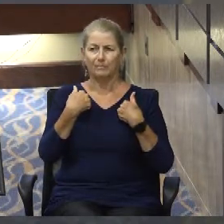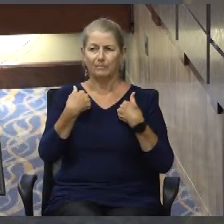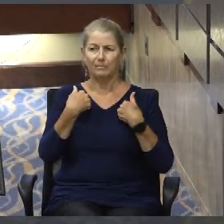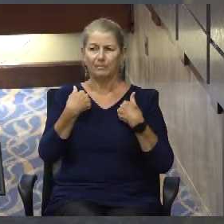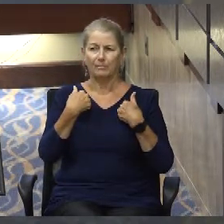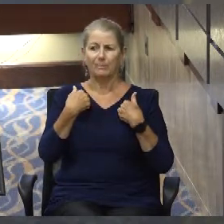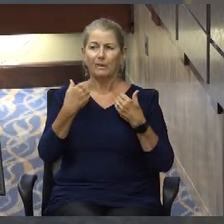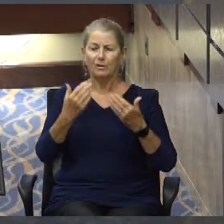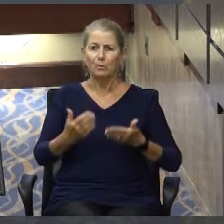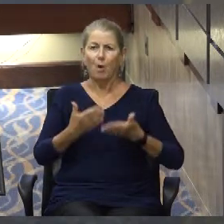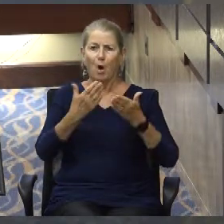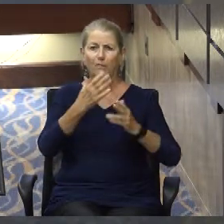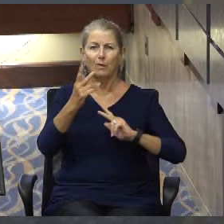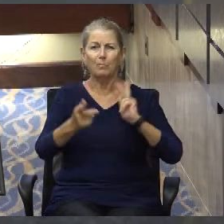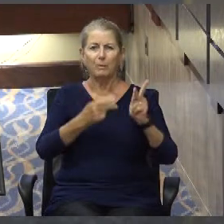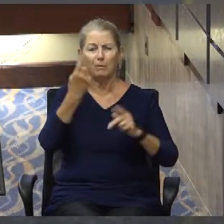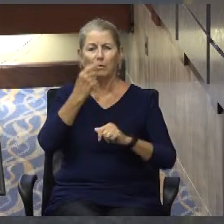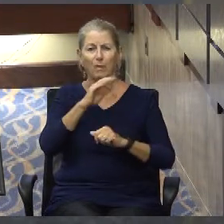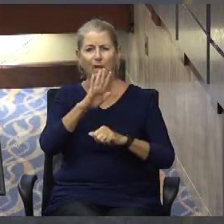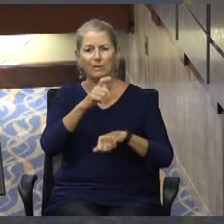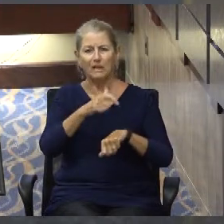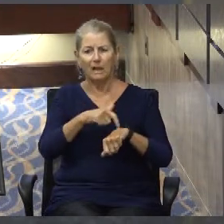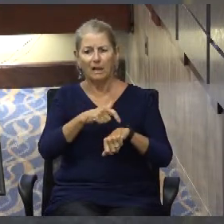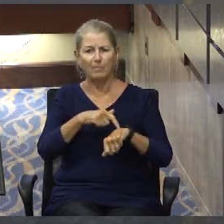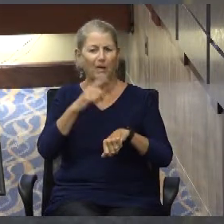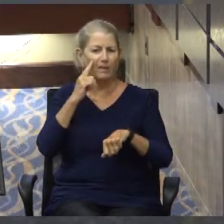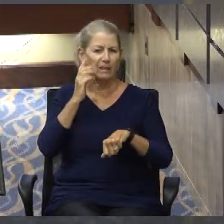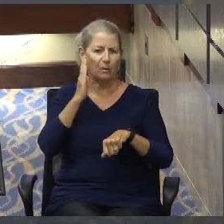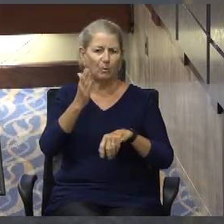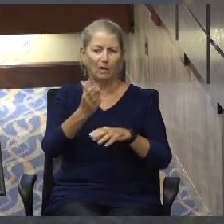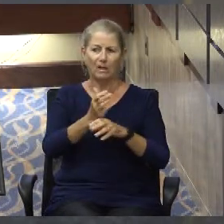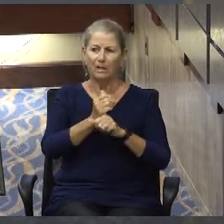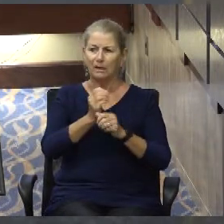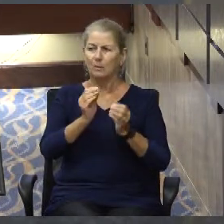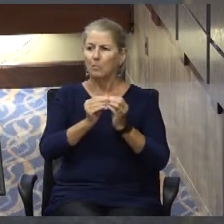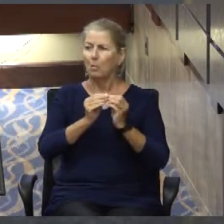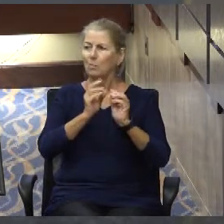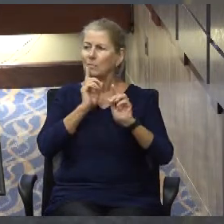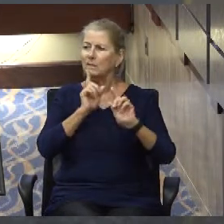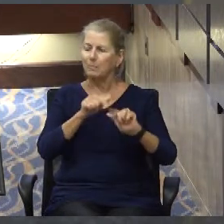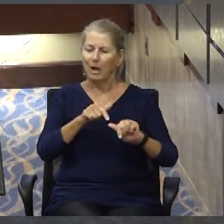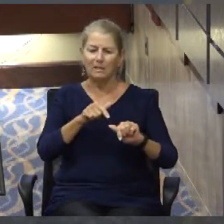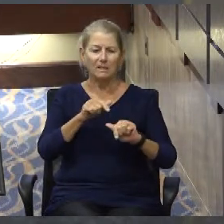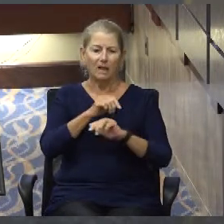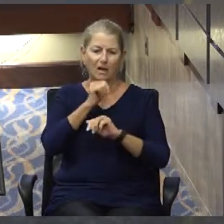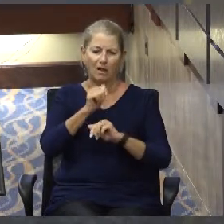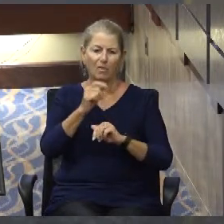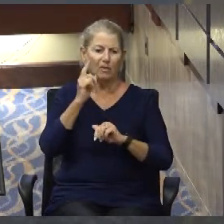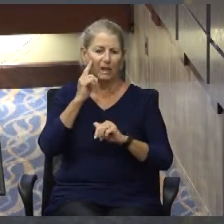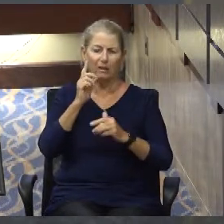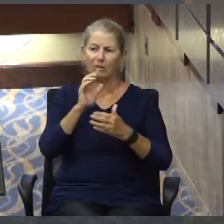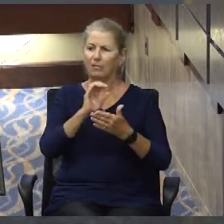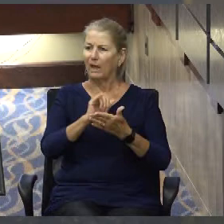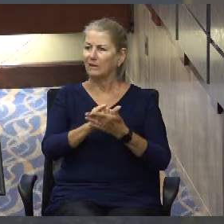to offer people for their time, I think that we would get more response, because I just don't think that that's enough.